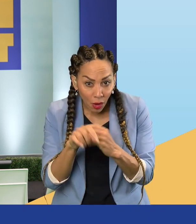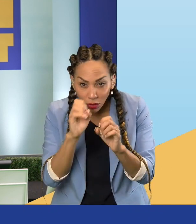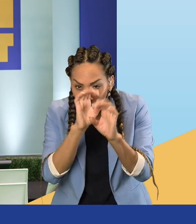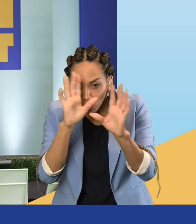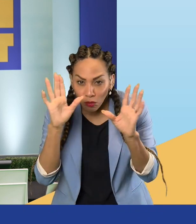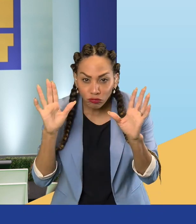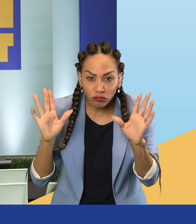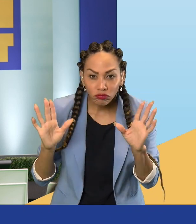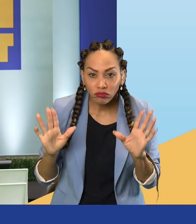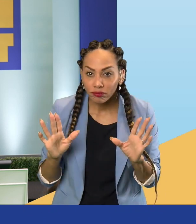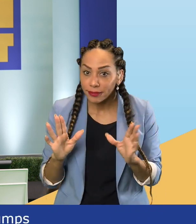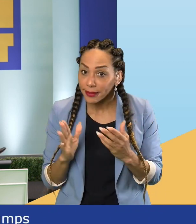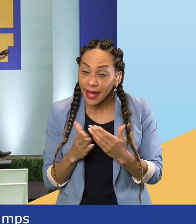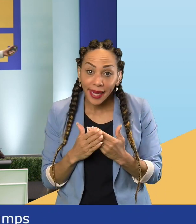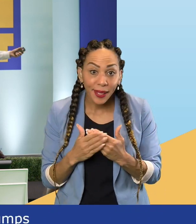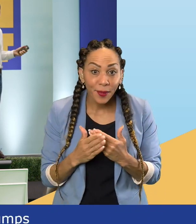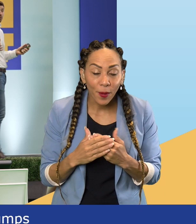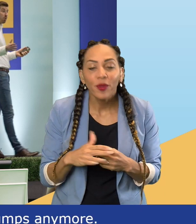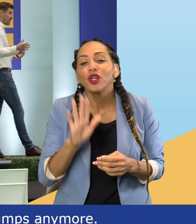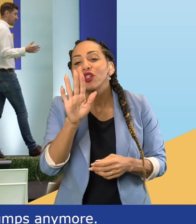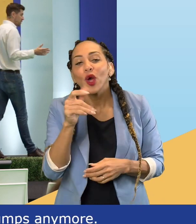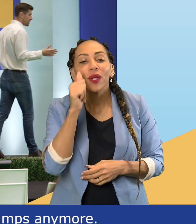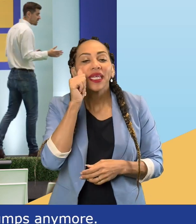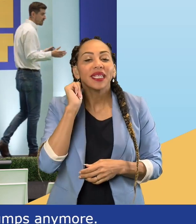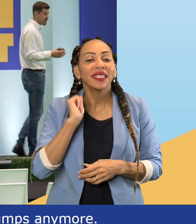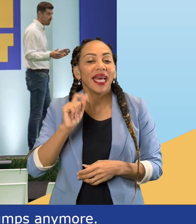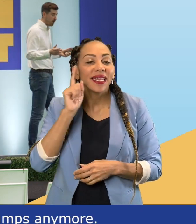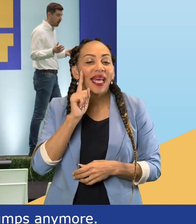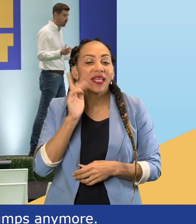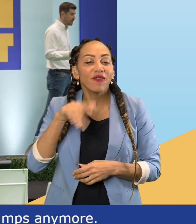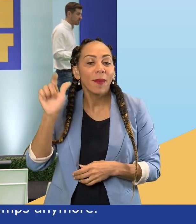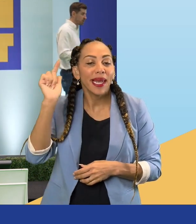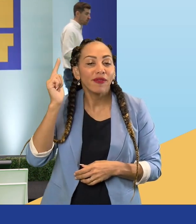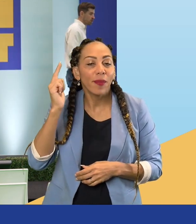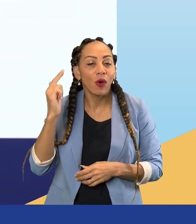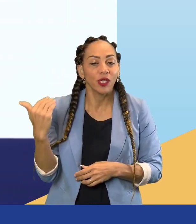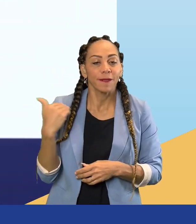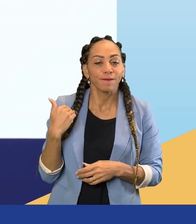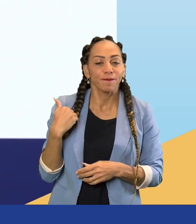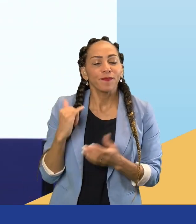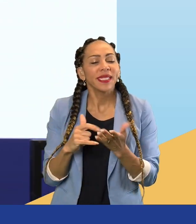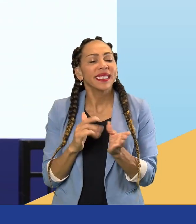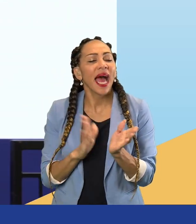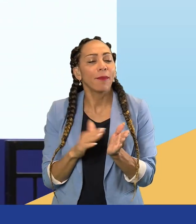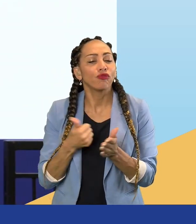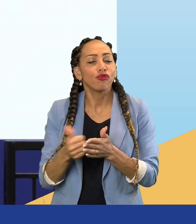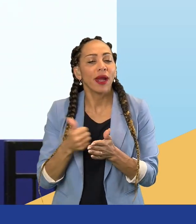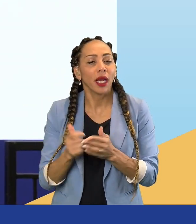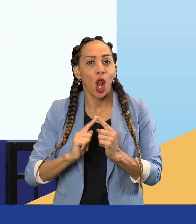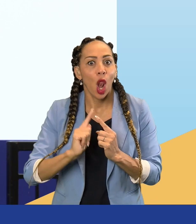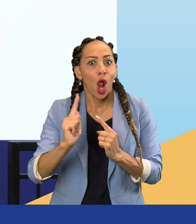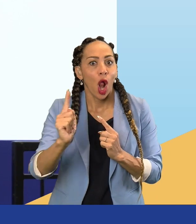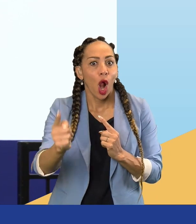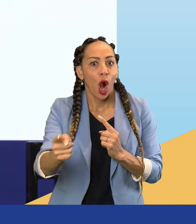Any more for any more? So the lady from Liverpool yesterday, she said to me, Sam, I regularly do a long journey. I